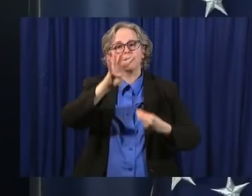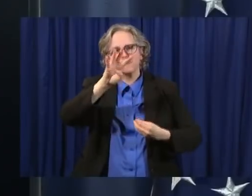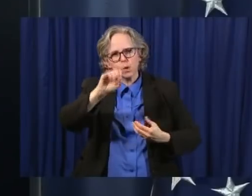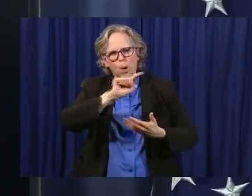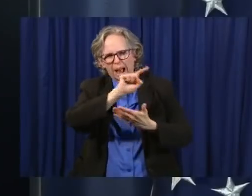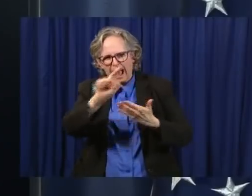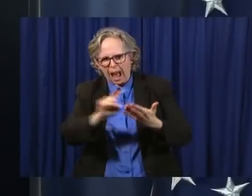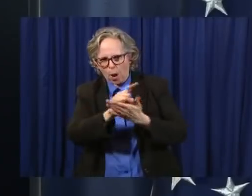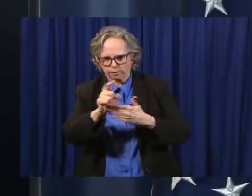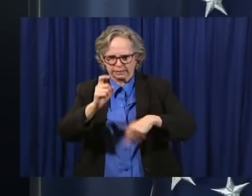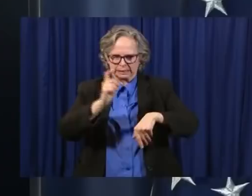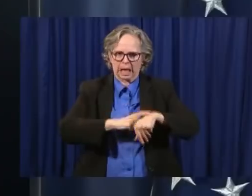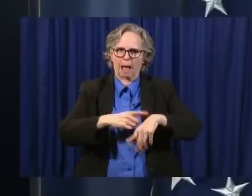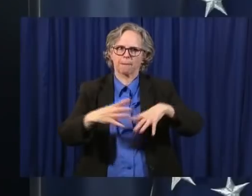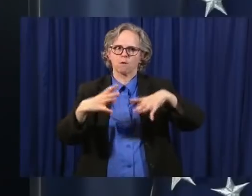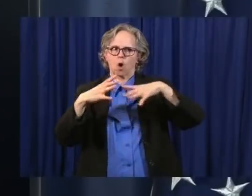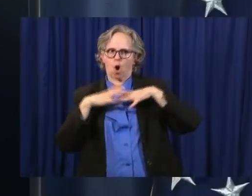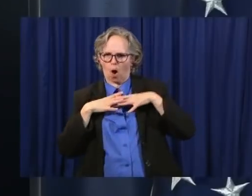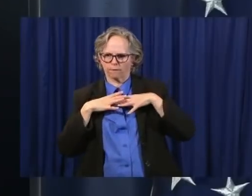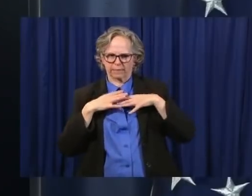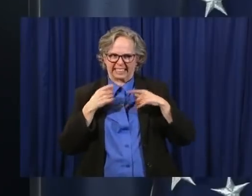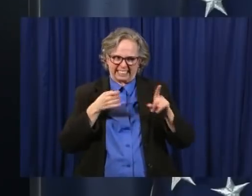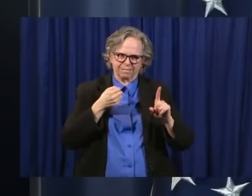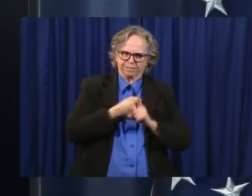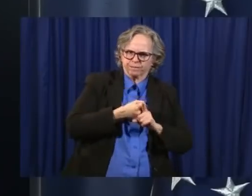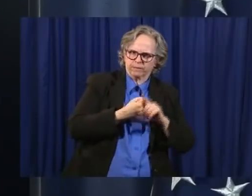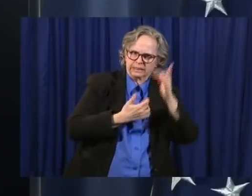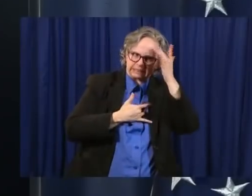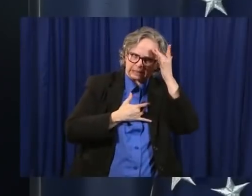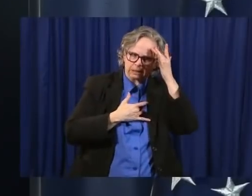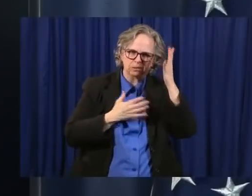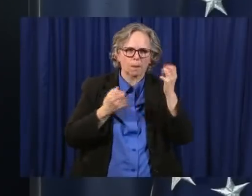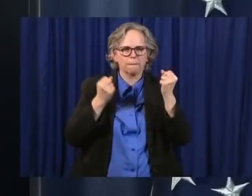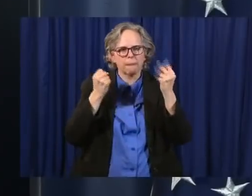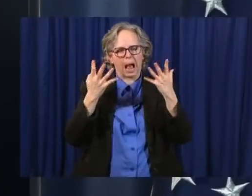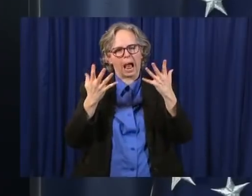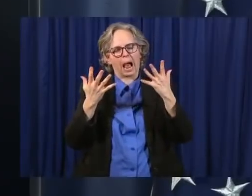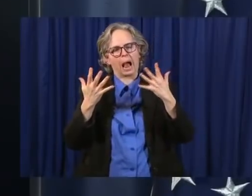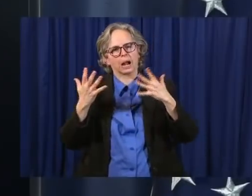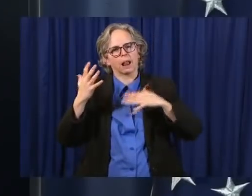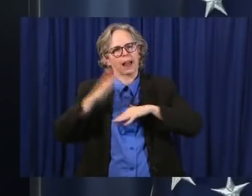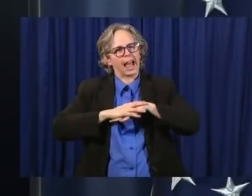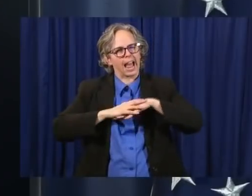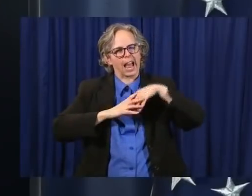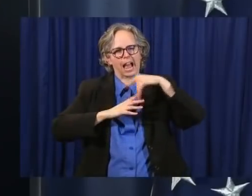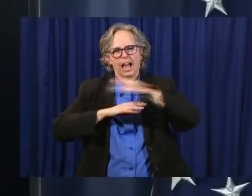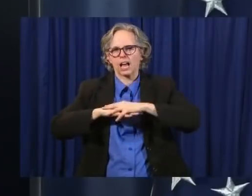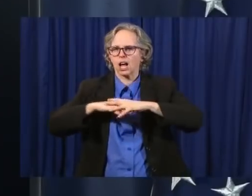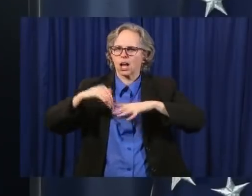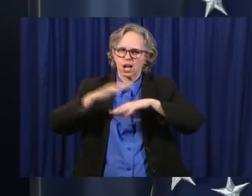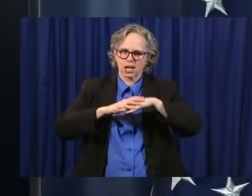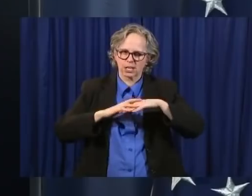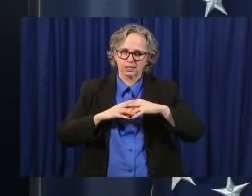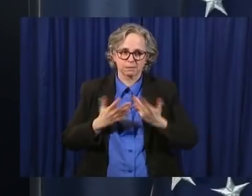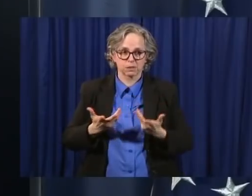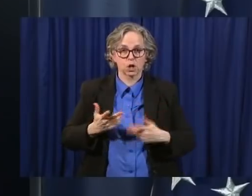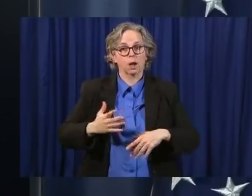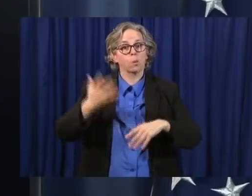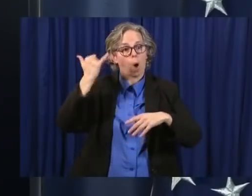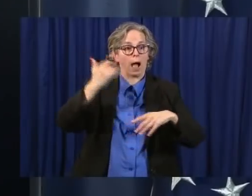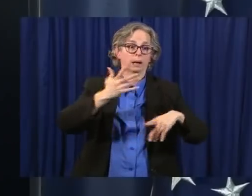screening. So there's a lot of layers to this. And it's all about either surveillance or prevention